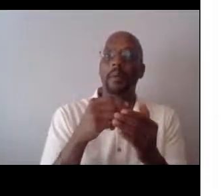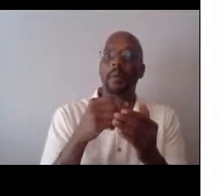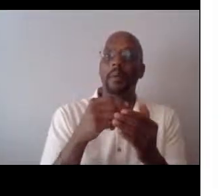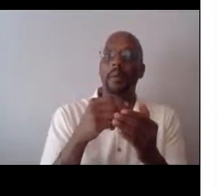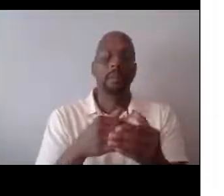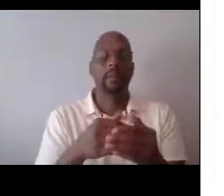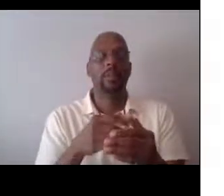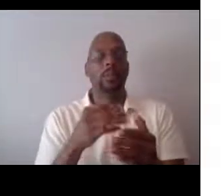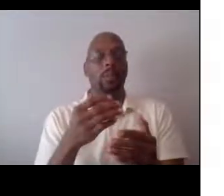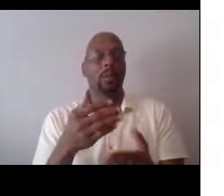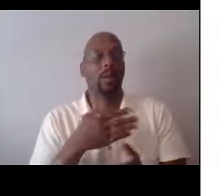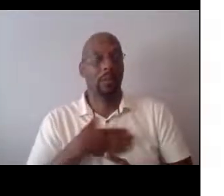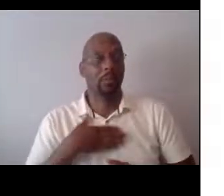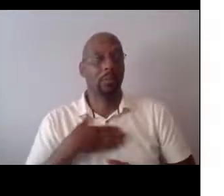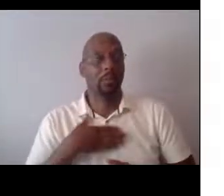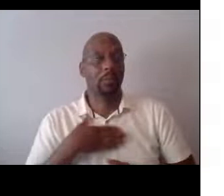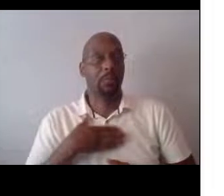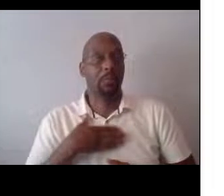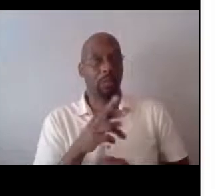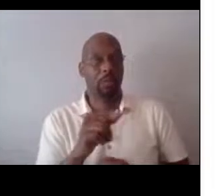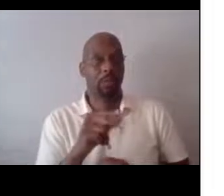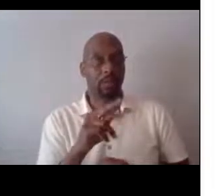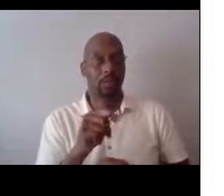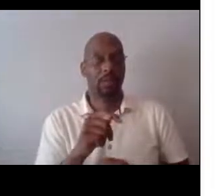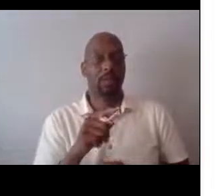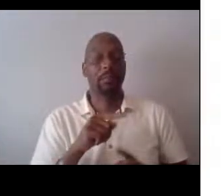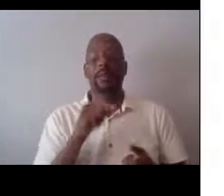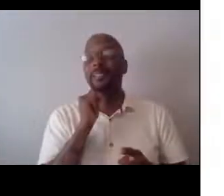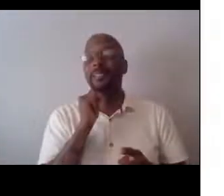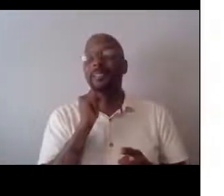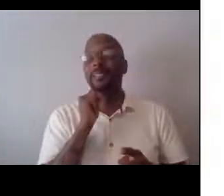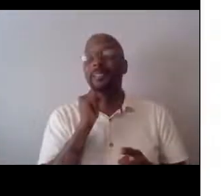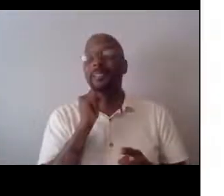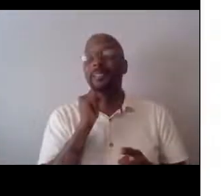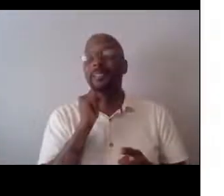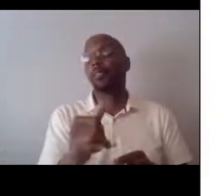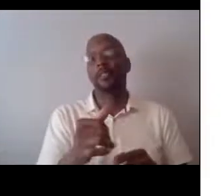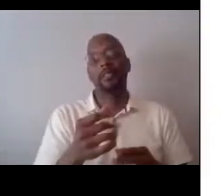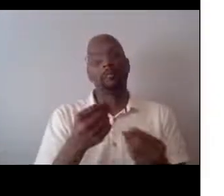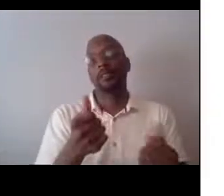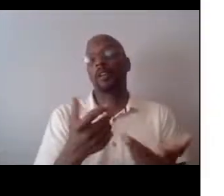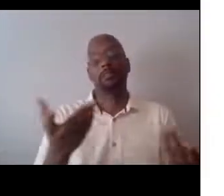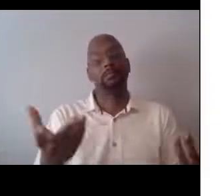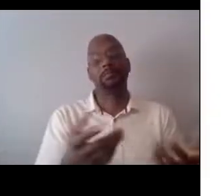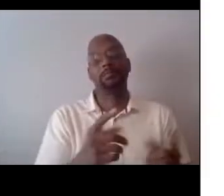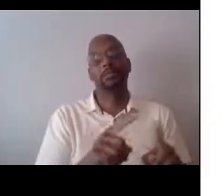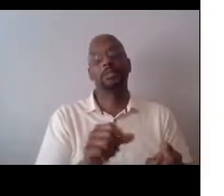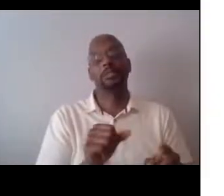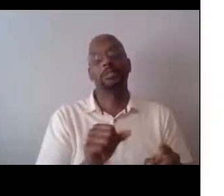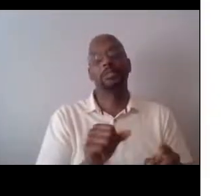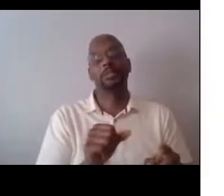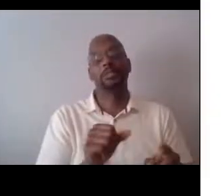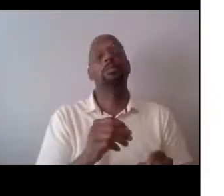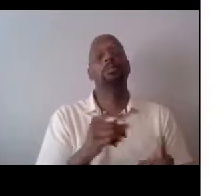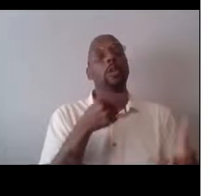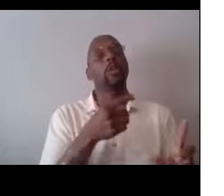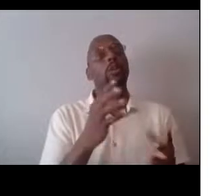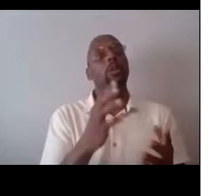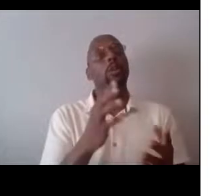and it's definitely a bridge solution. So that is a very exciting